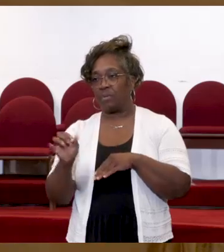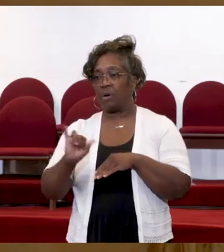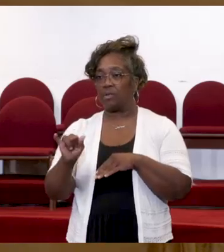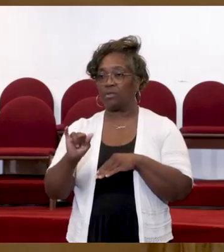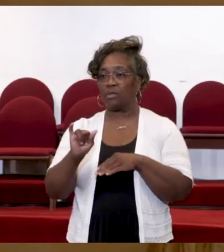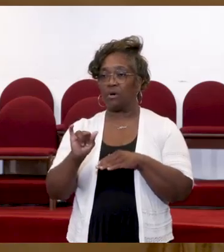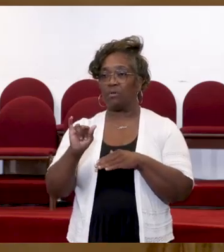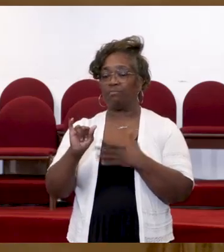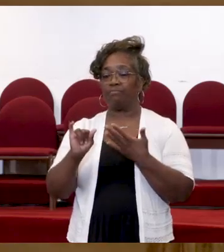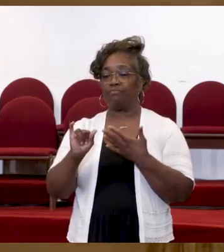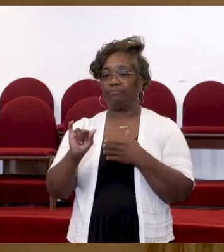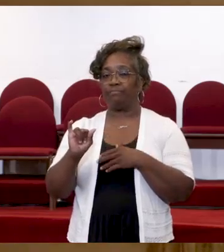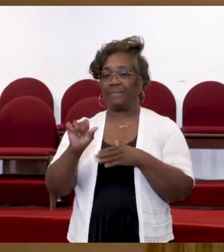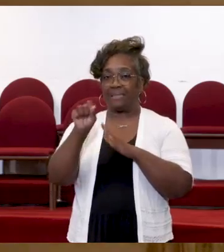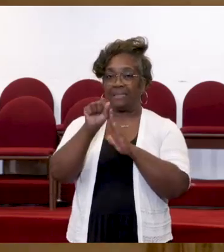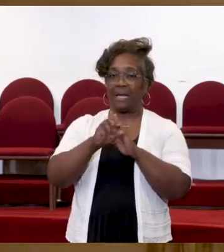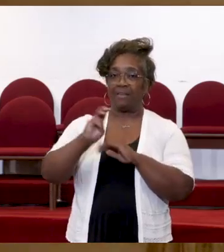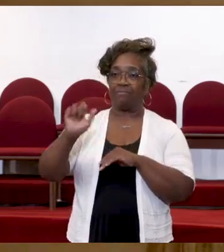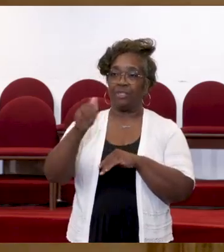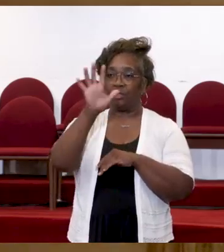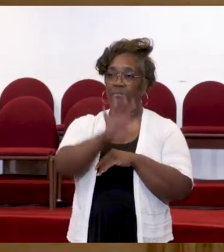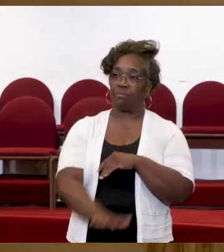Michigan.